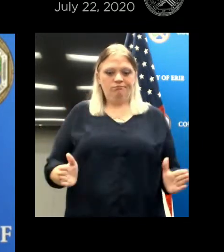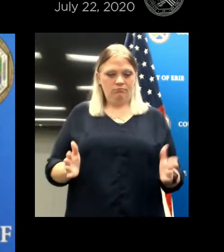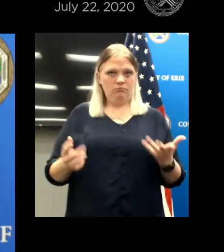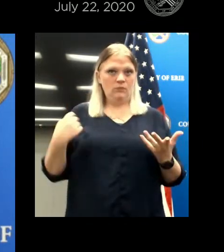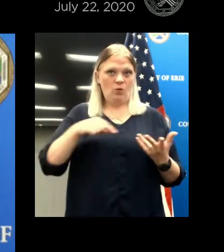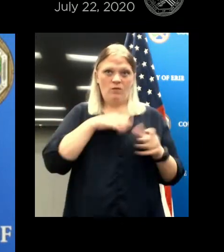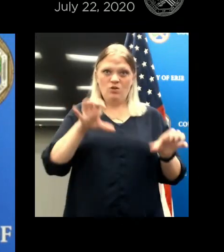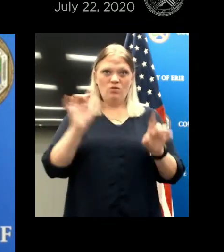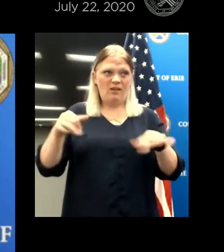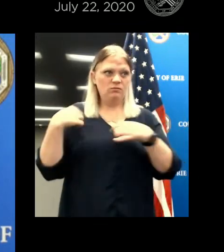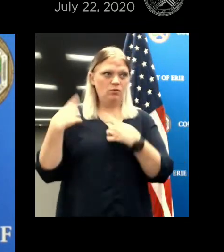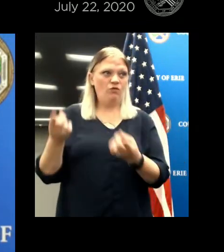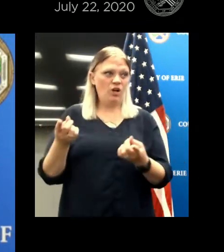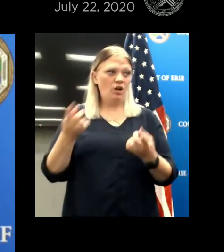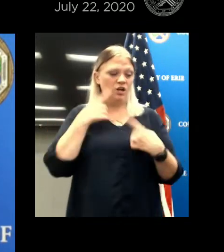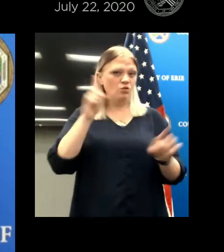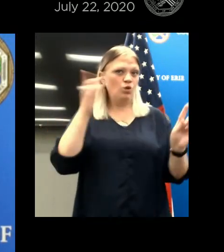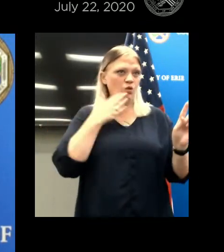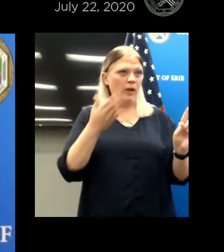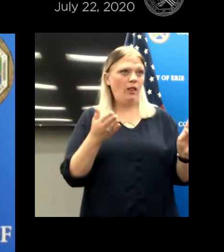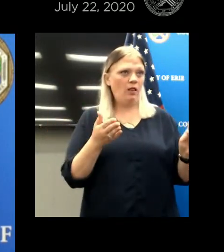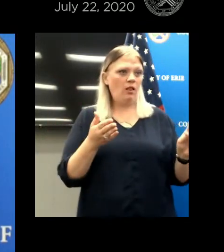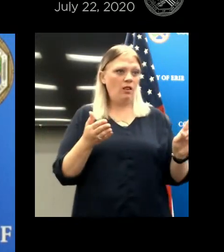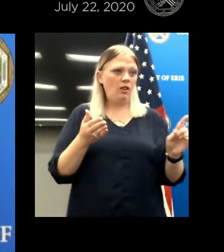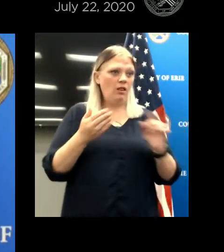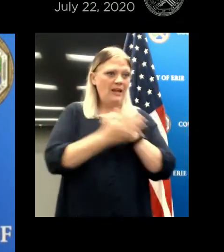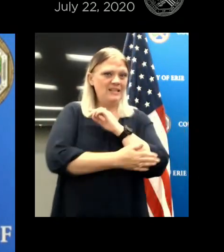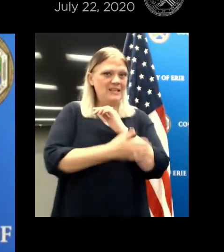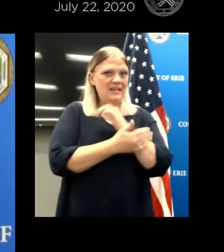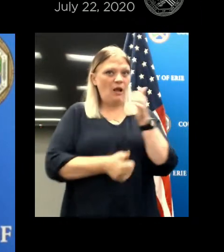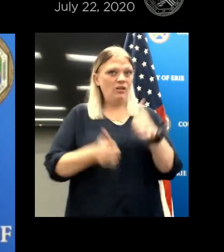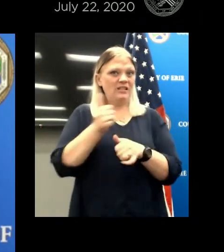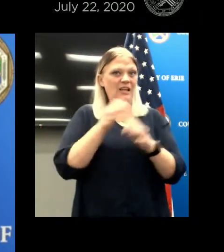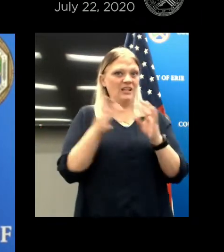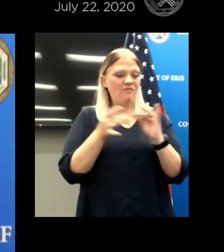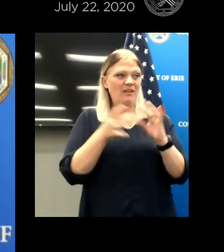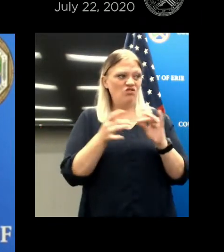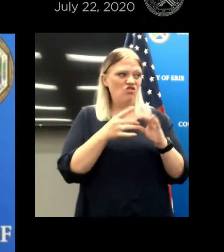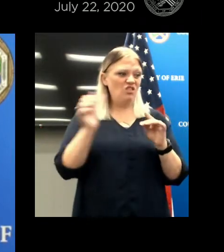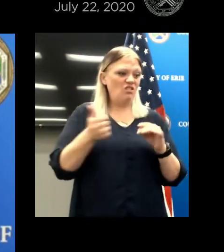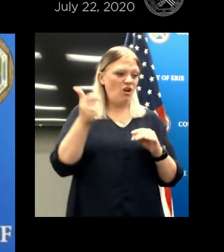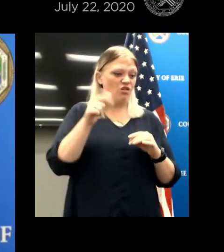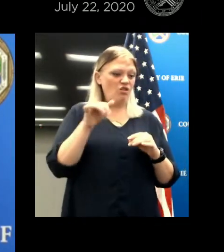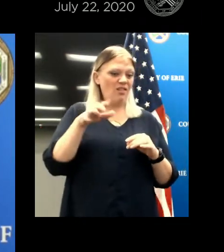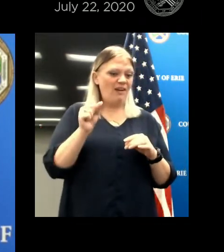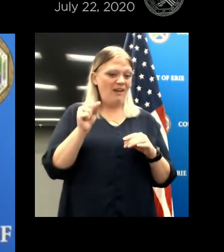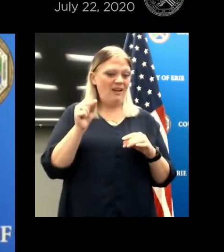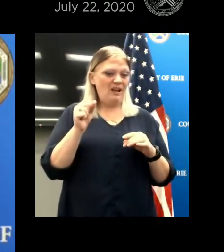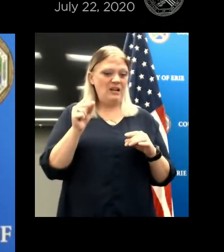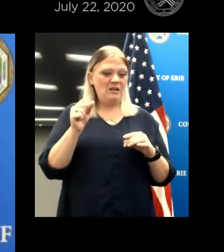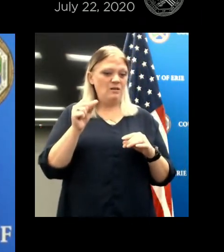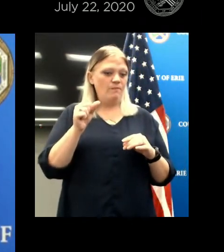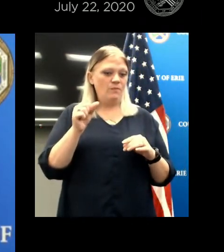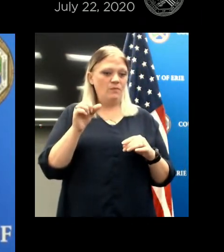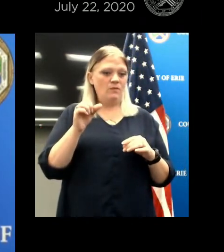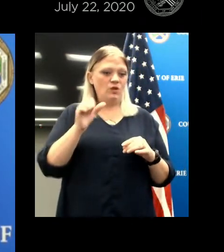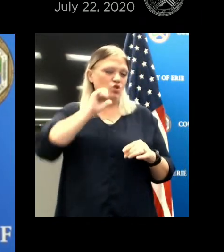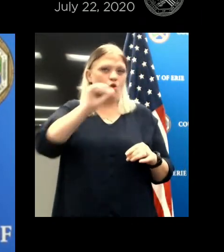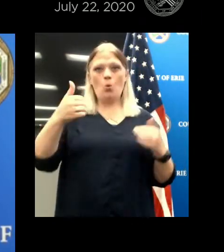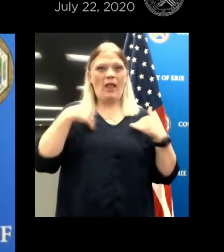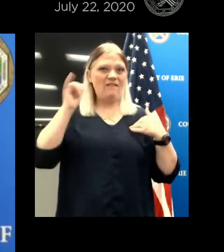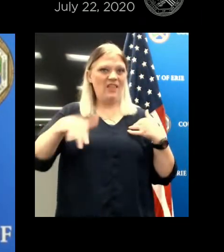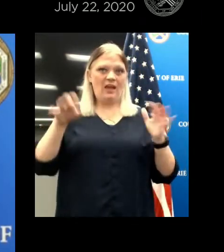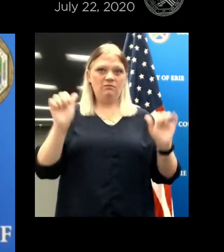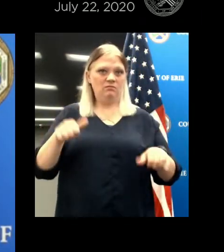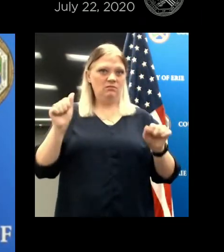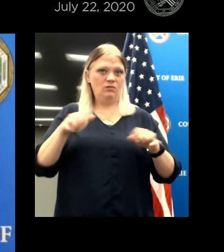so far that's worked really well. As the county executive mentioned, other laboratories do not have that